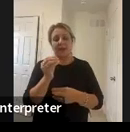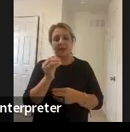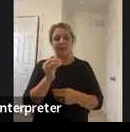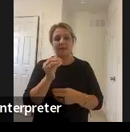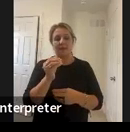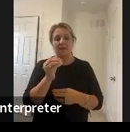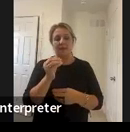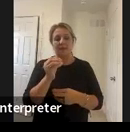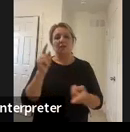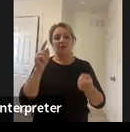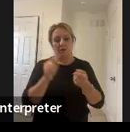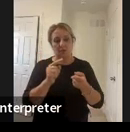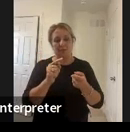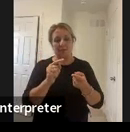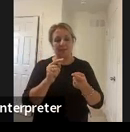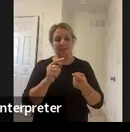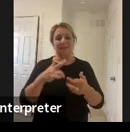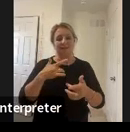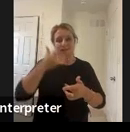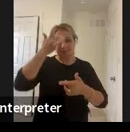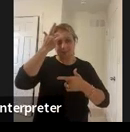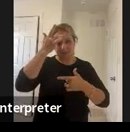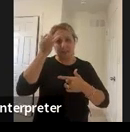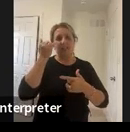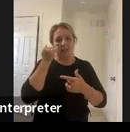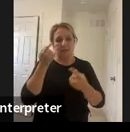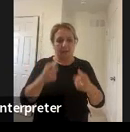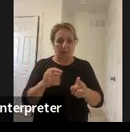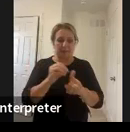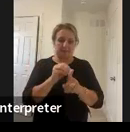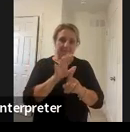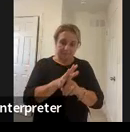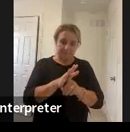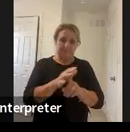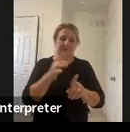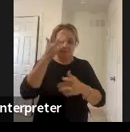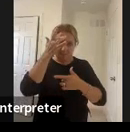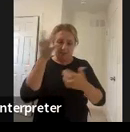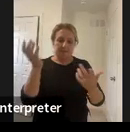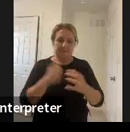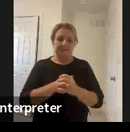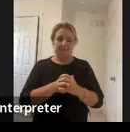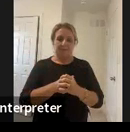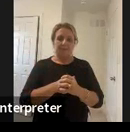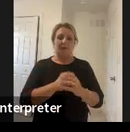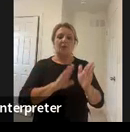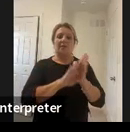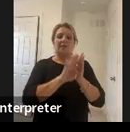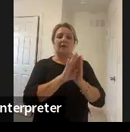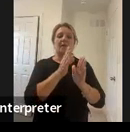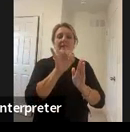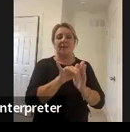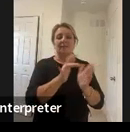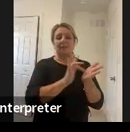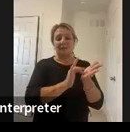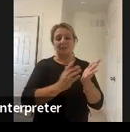also decrease symptoms if they are infected. Jynneos was developed in partnership with the U.S. government